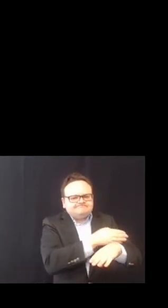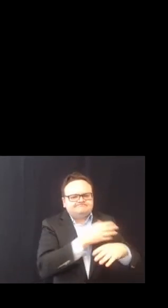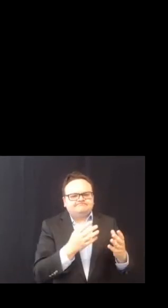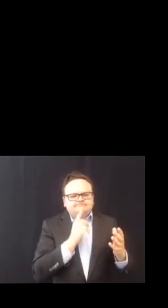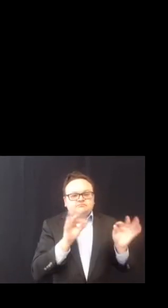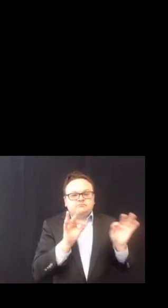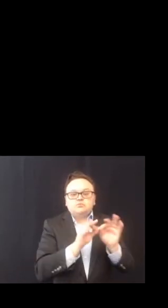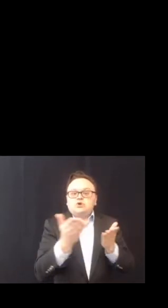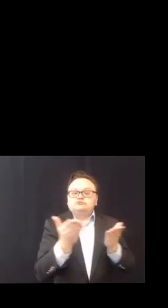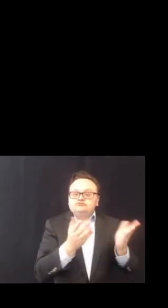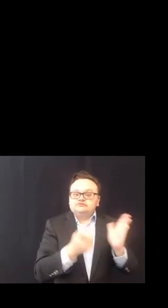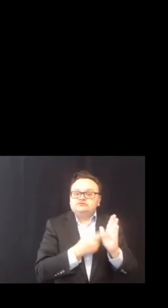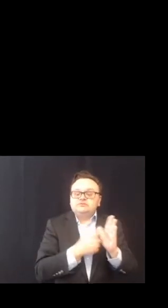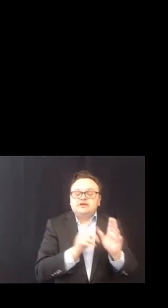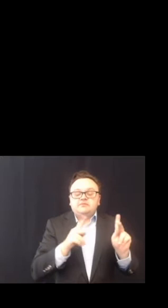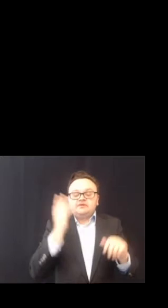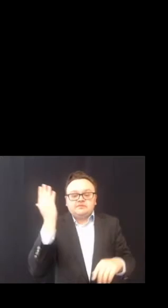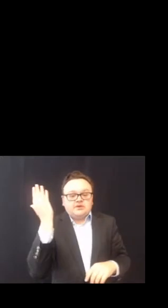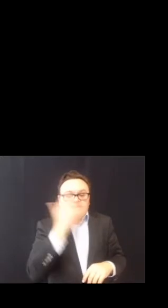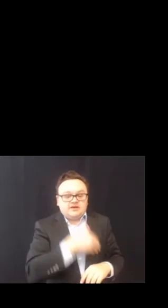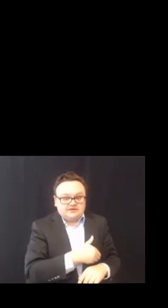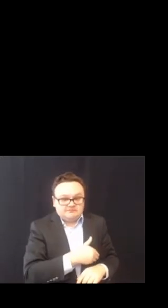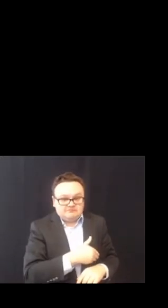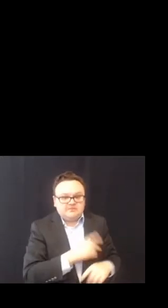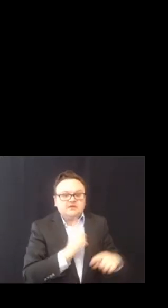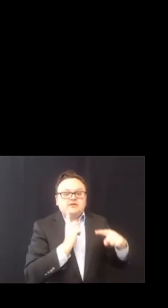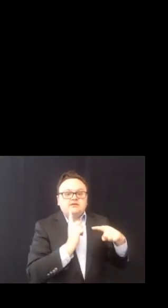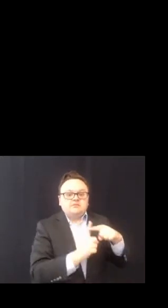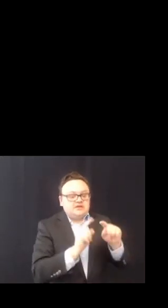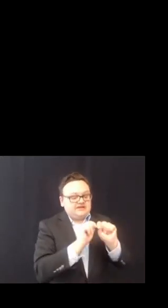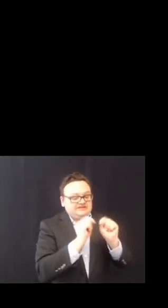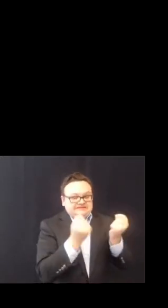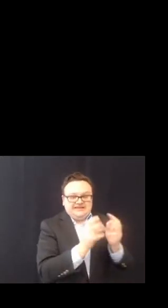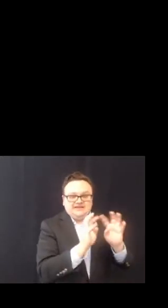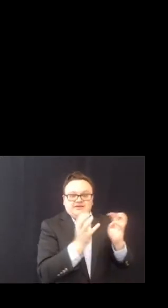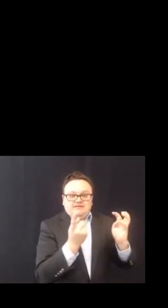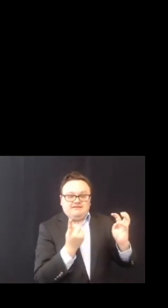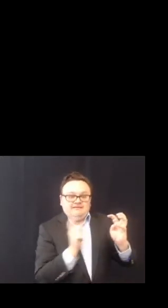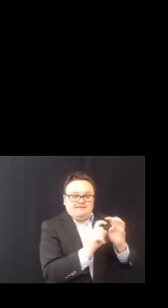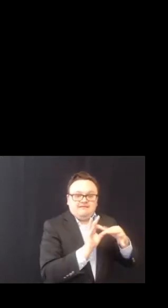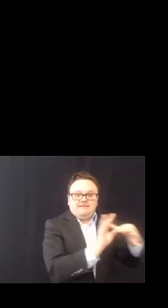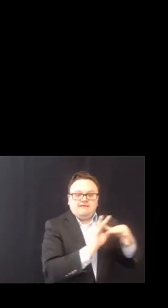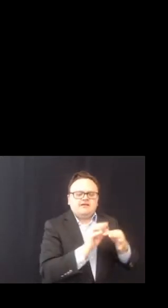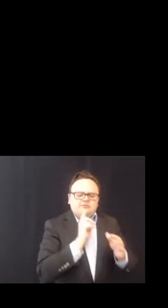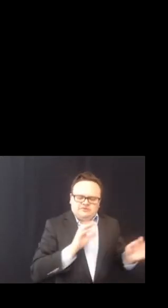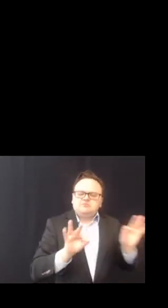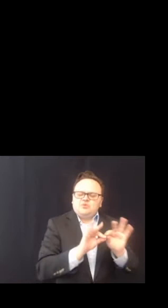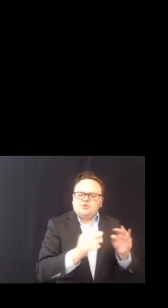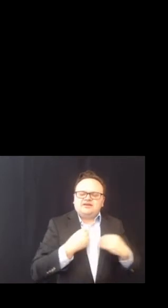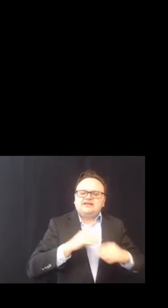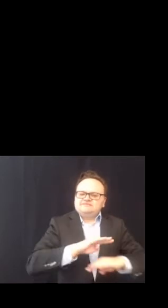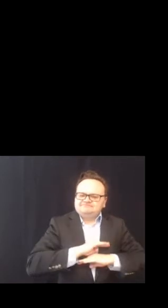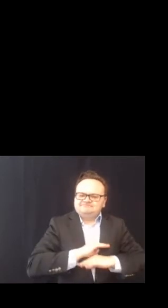unnoticed, and how important it is to be working as a member and a part of a team. So our next speaker is a young lady who is